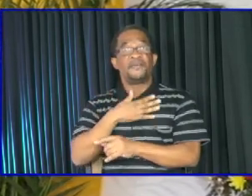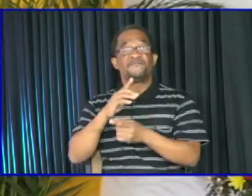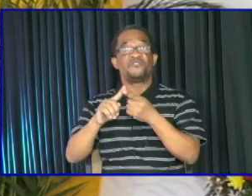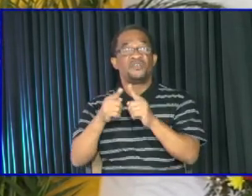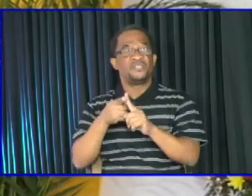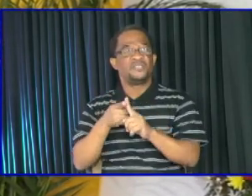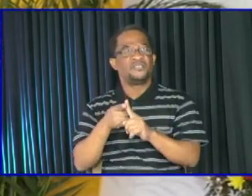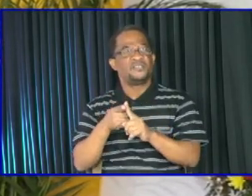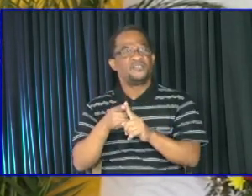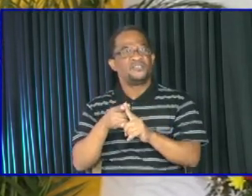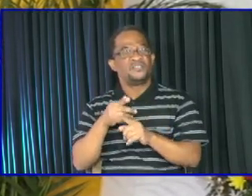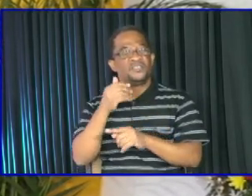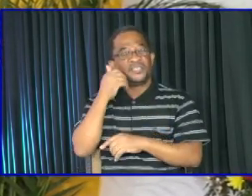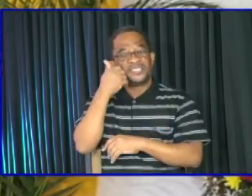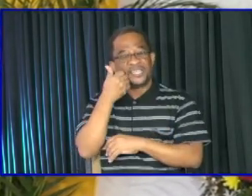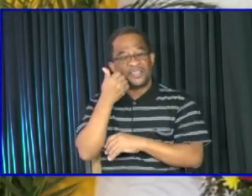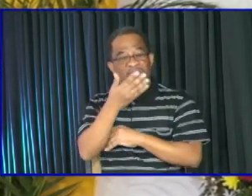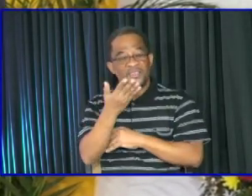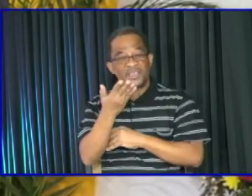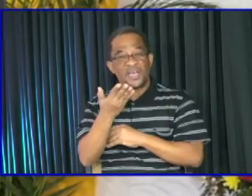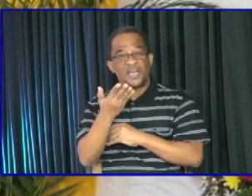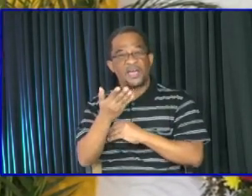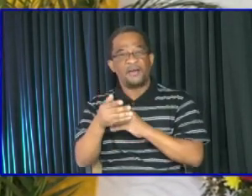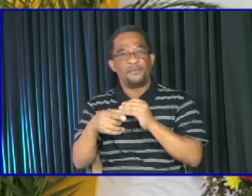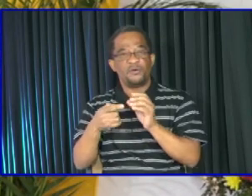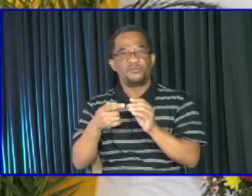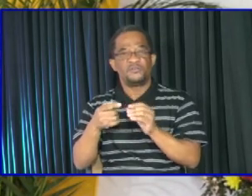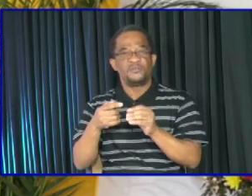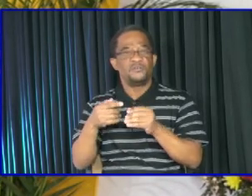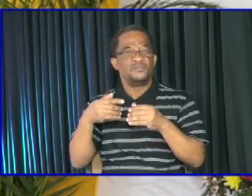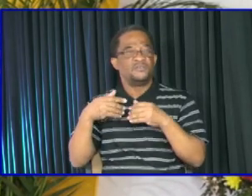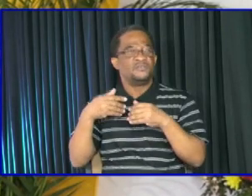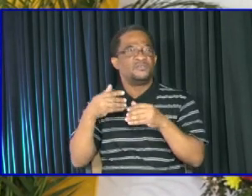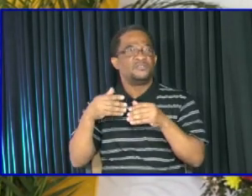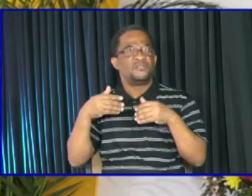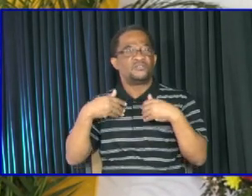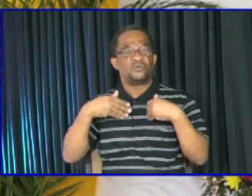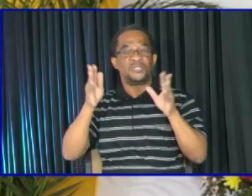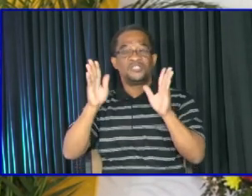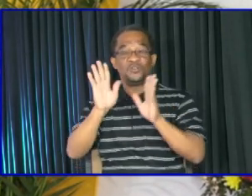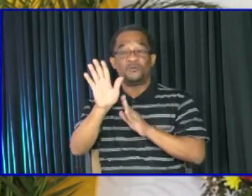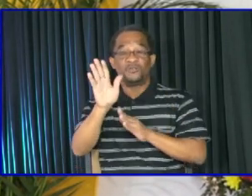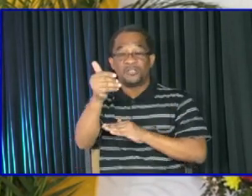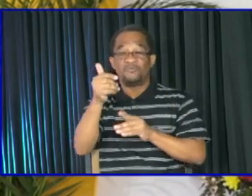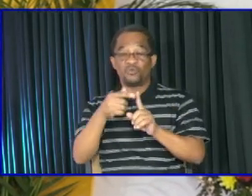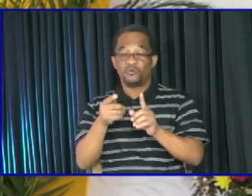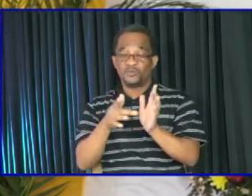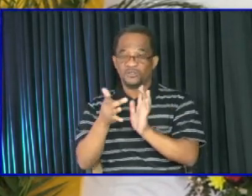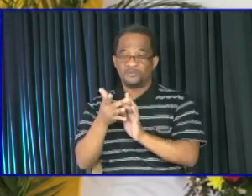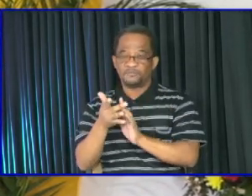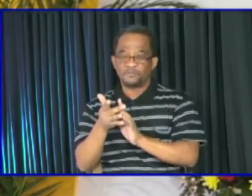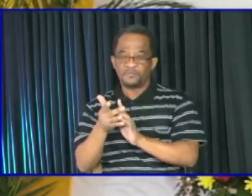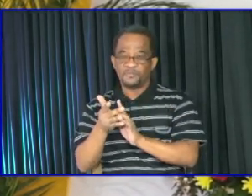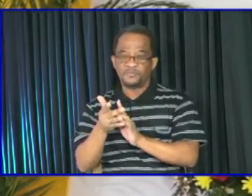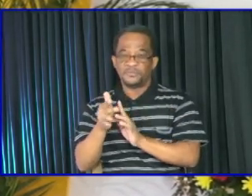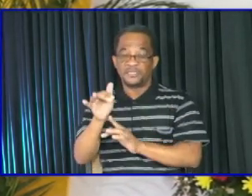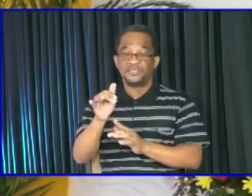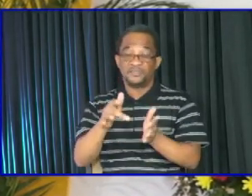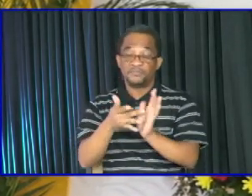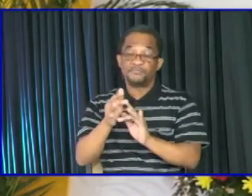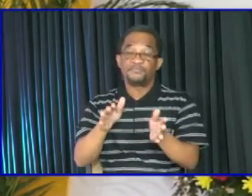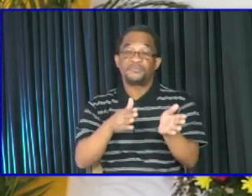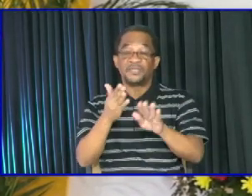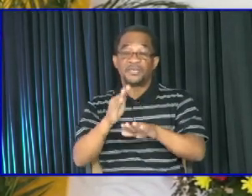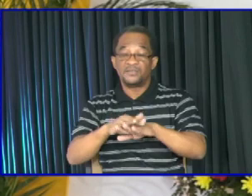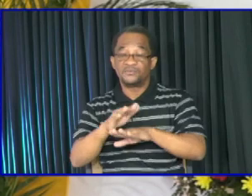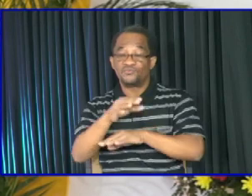the sad account of the condemnation of Jesus to the disgraceful death on the cross highlights